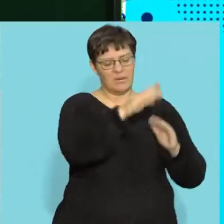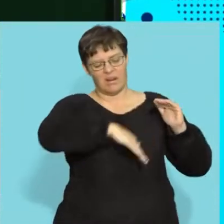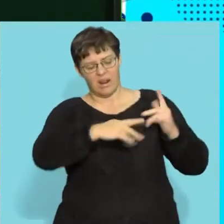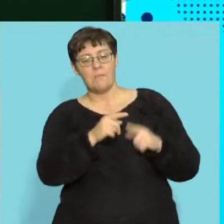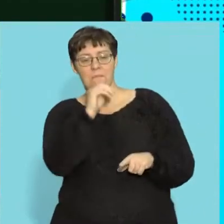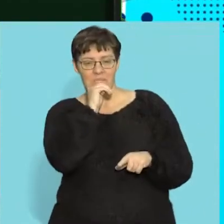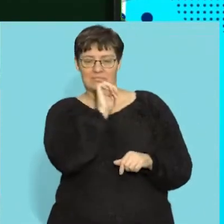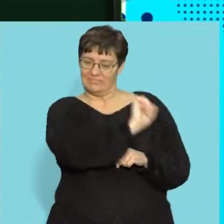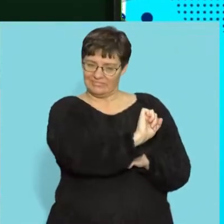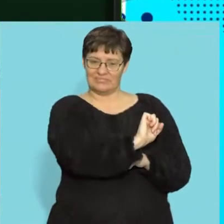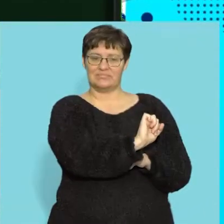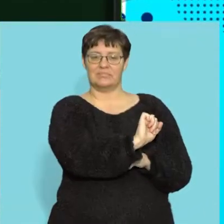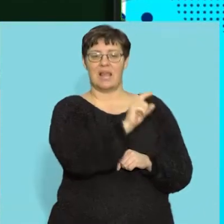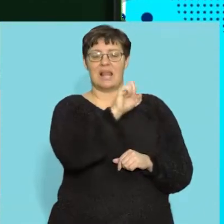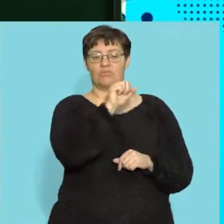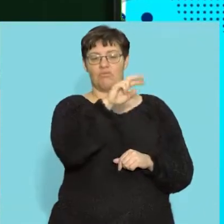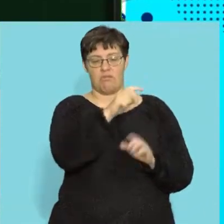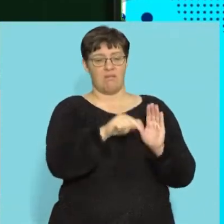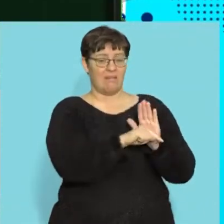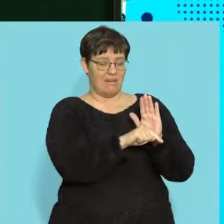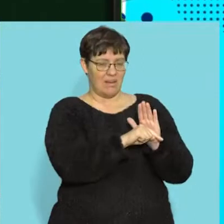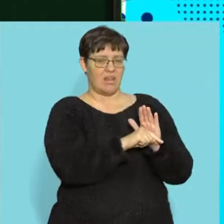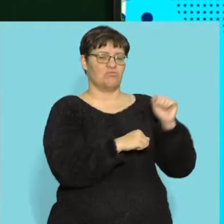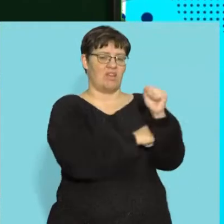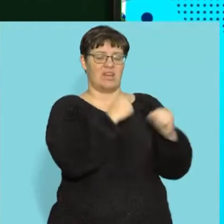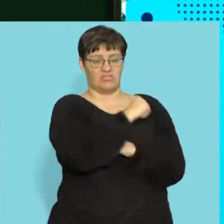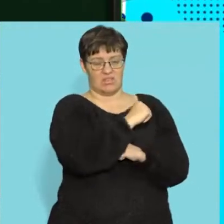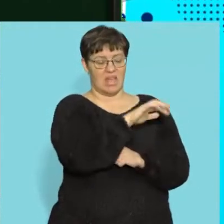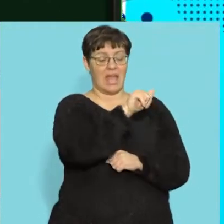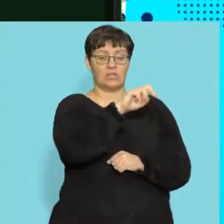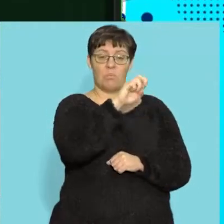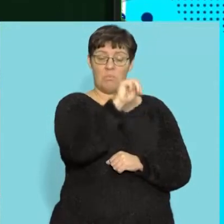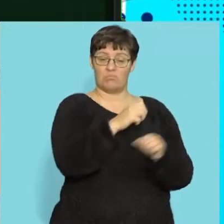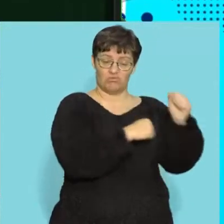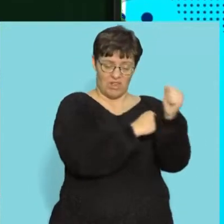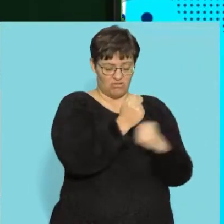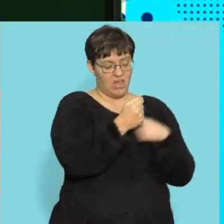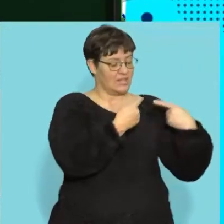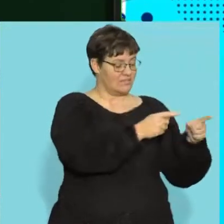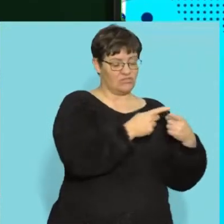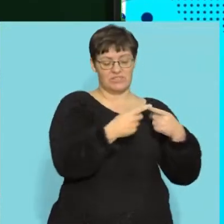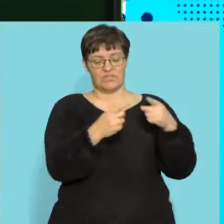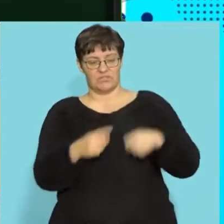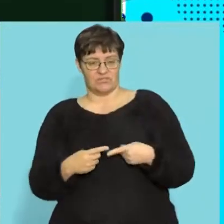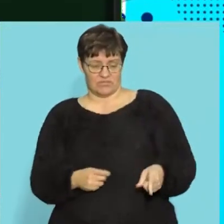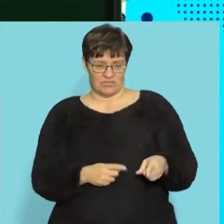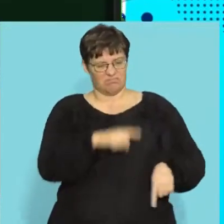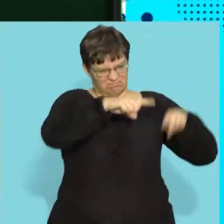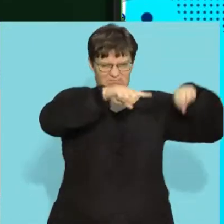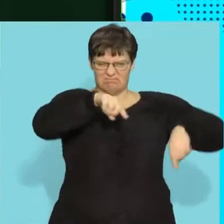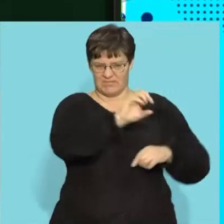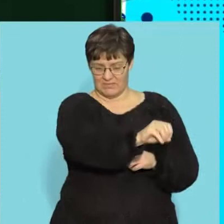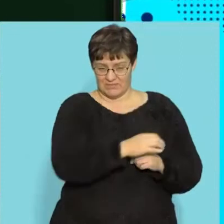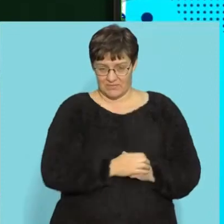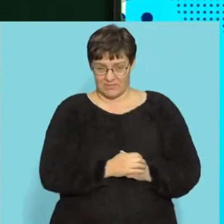electron configuration, or its atomic structure, which is going to be different from one to the next, right? So we want to look at some